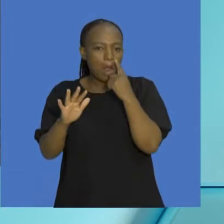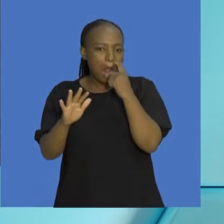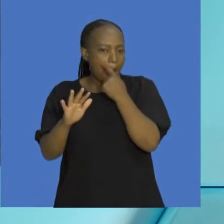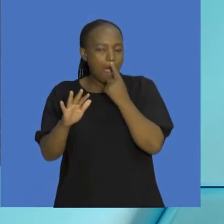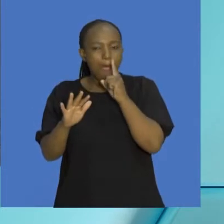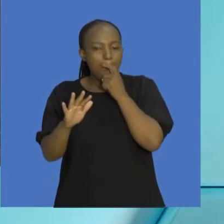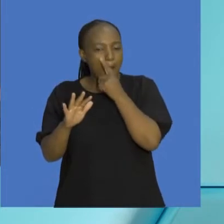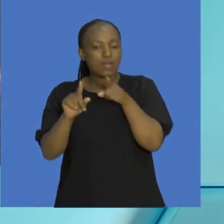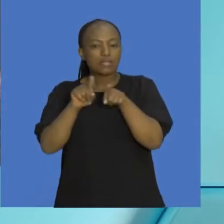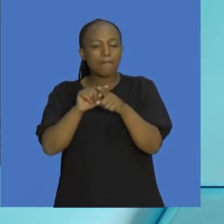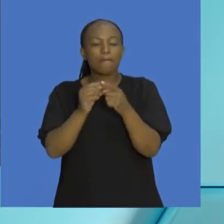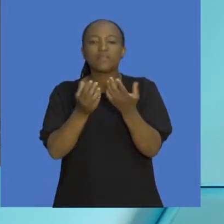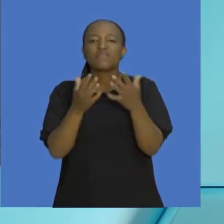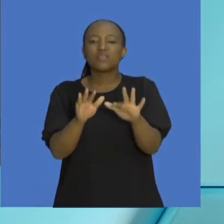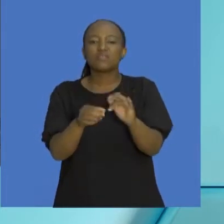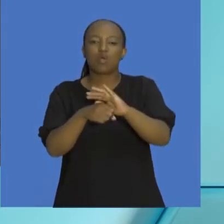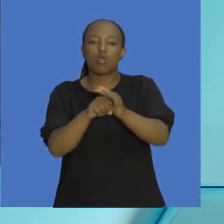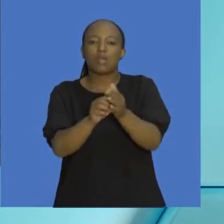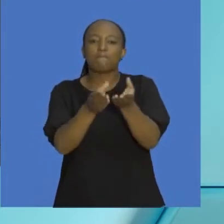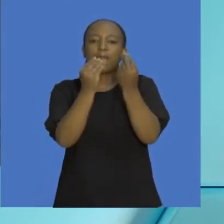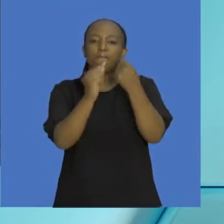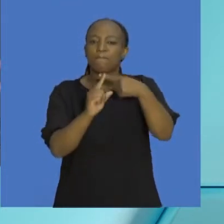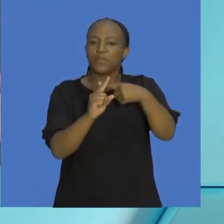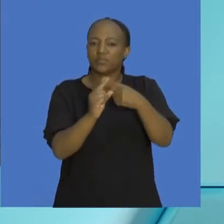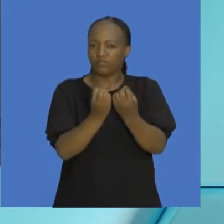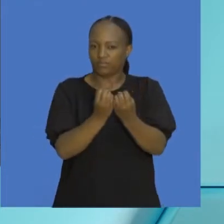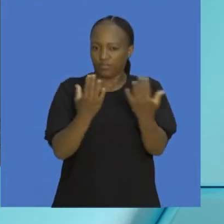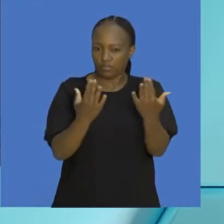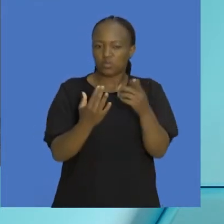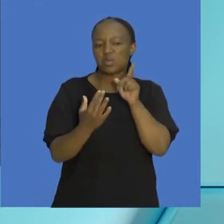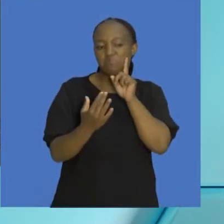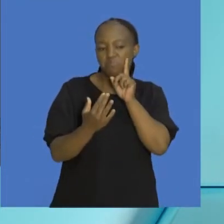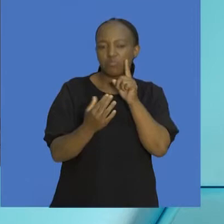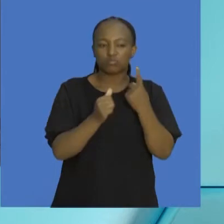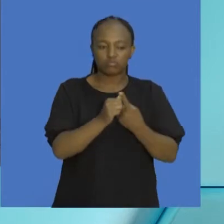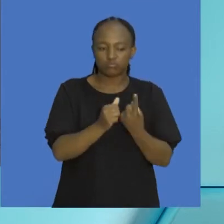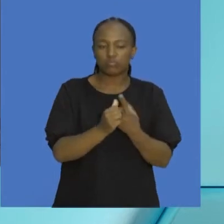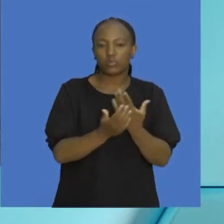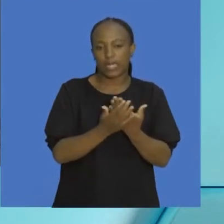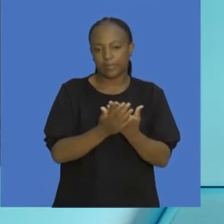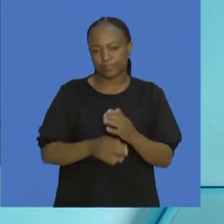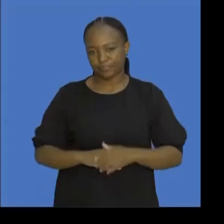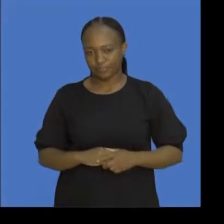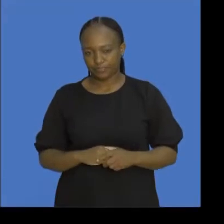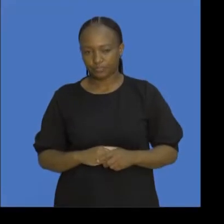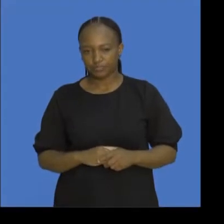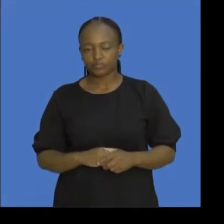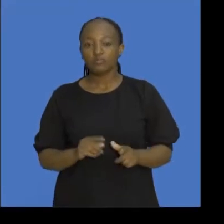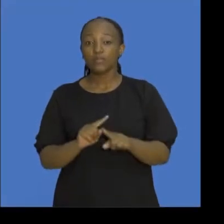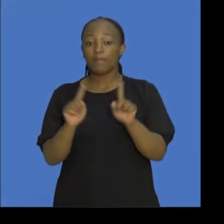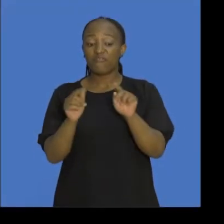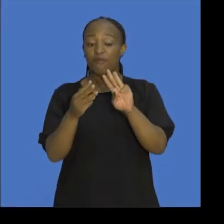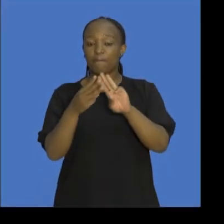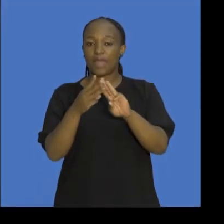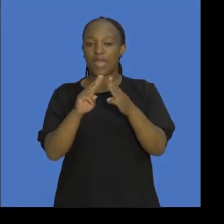conducted and how many people with positive cases. That's another way you can look at that. Okay. So in